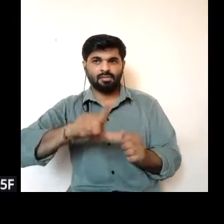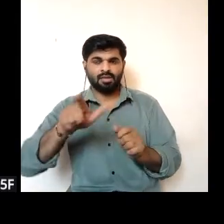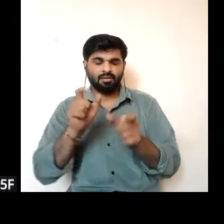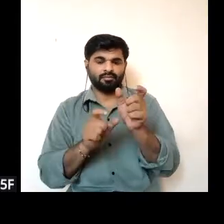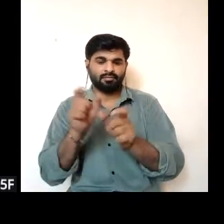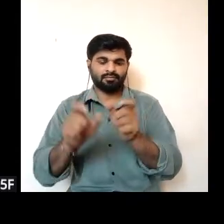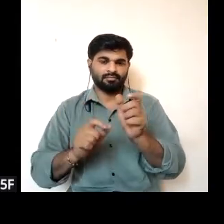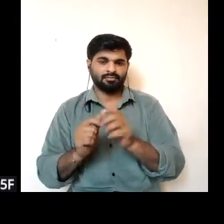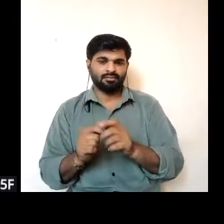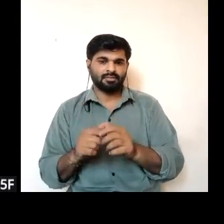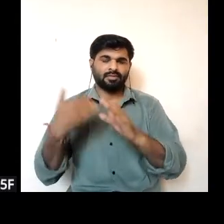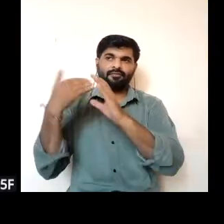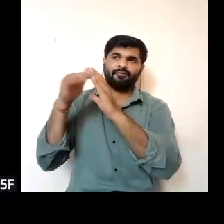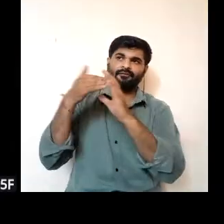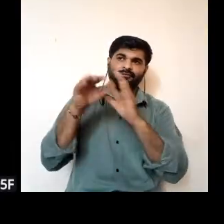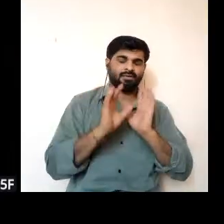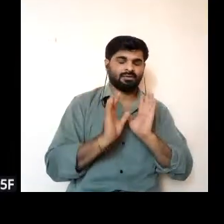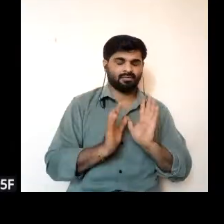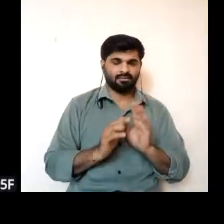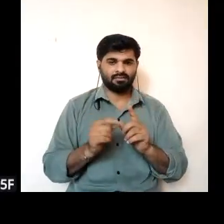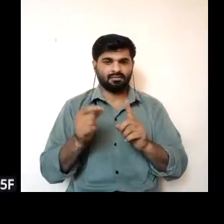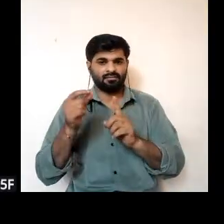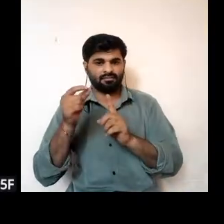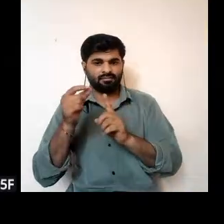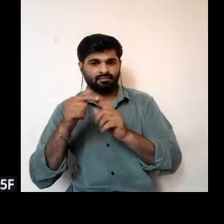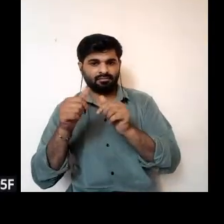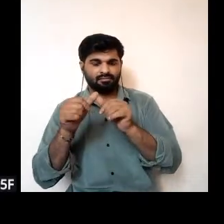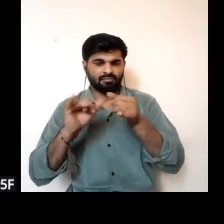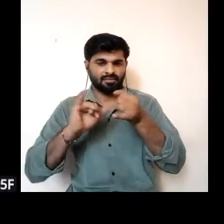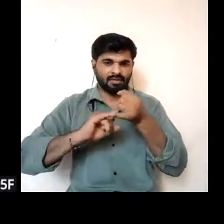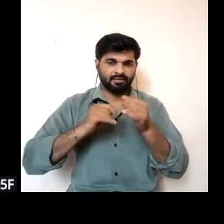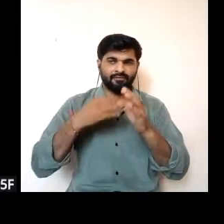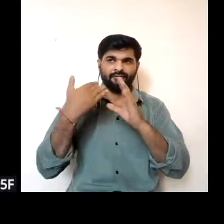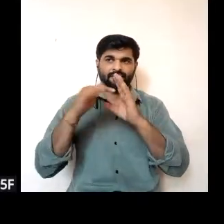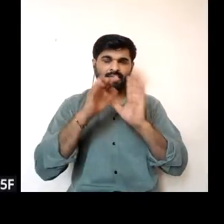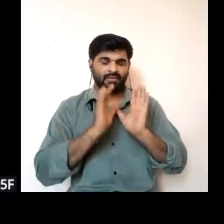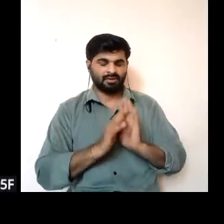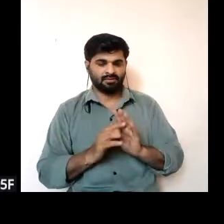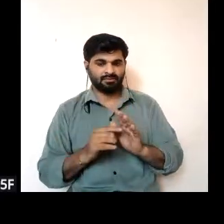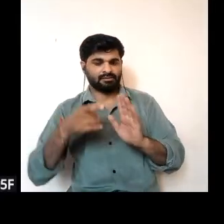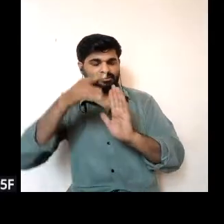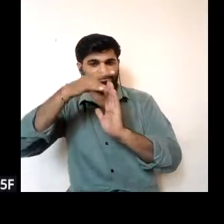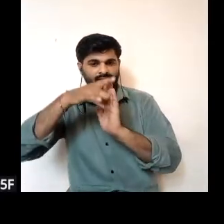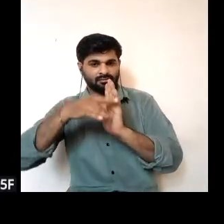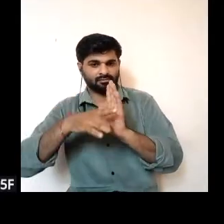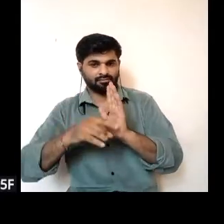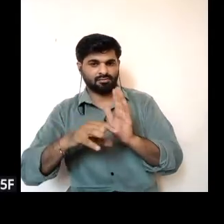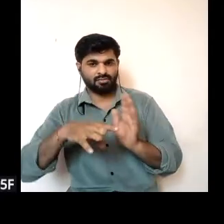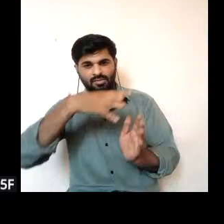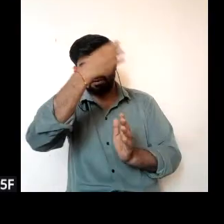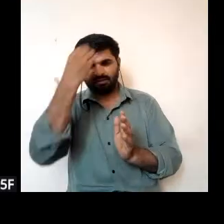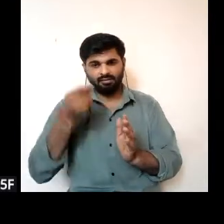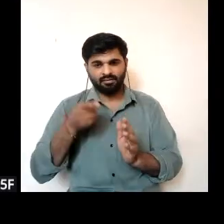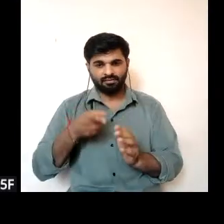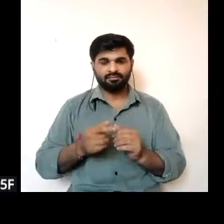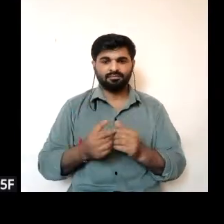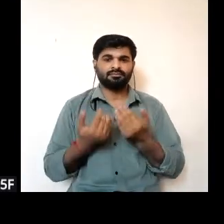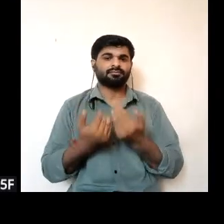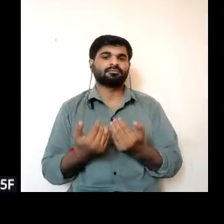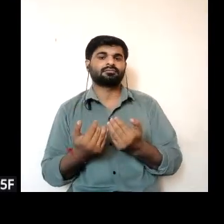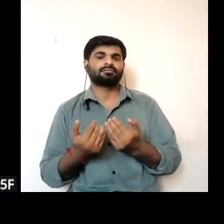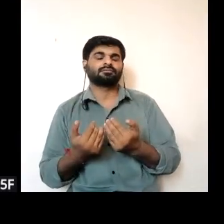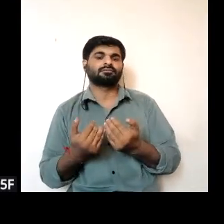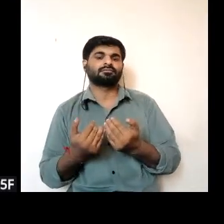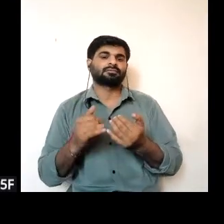fax letters asking for inclusion of data? And overnight, I think the Census Commission received